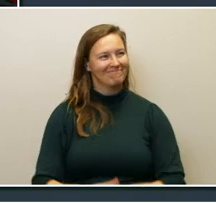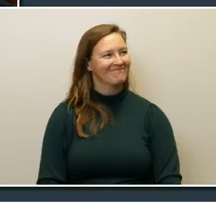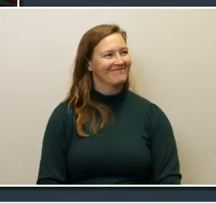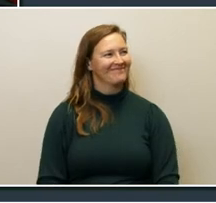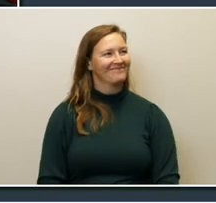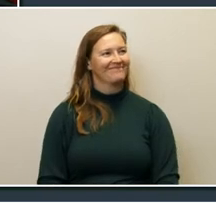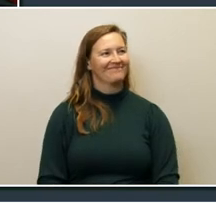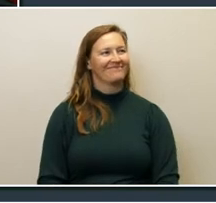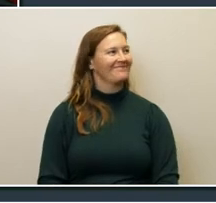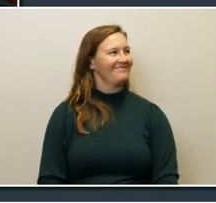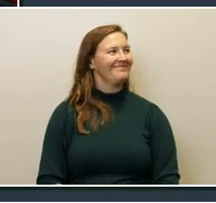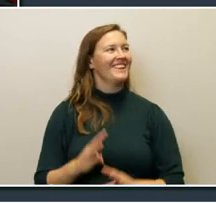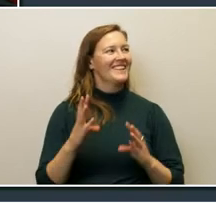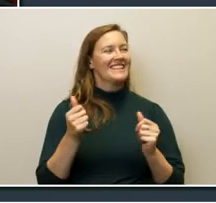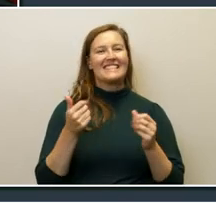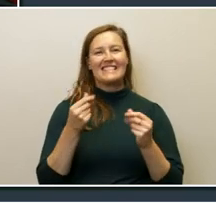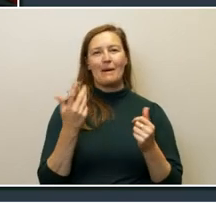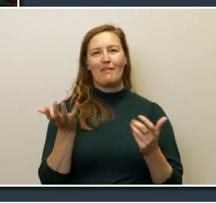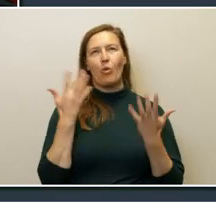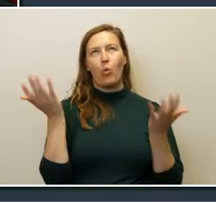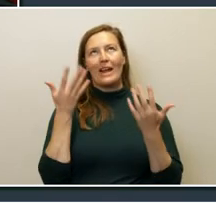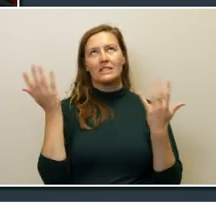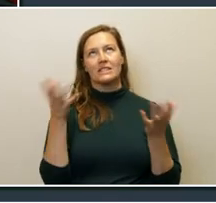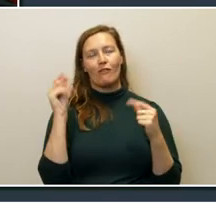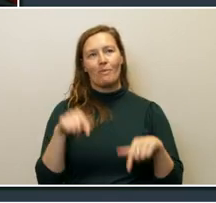with some of the wind that comes out of here, that's been